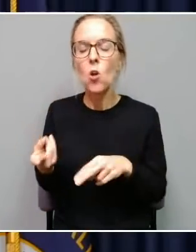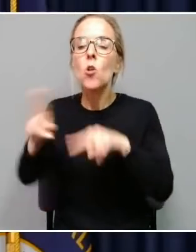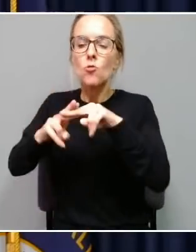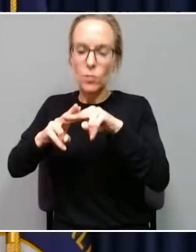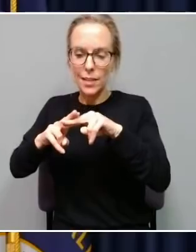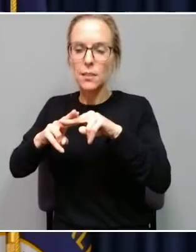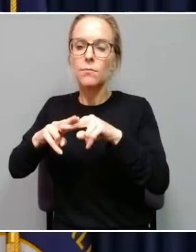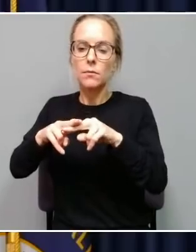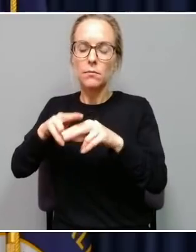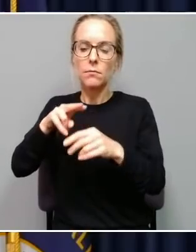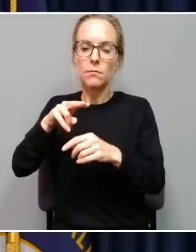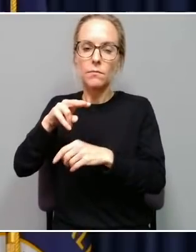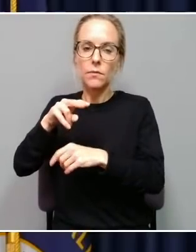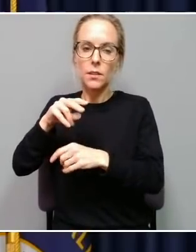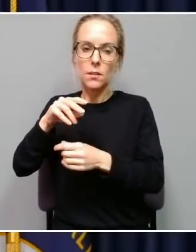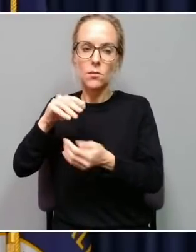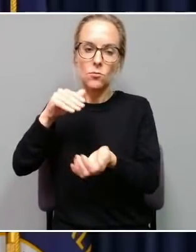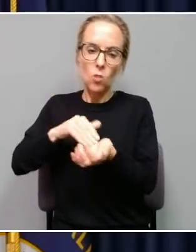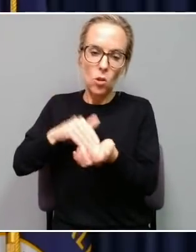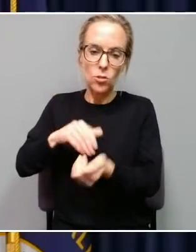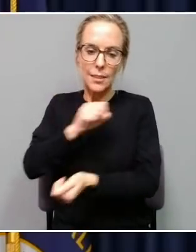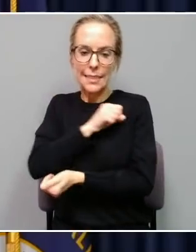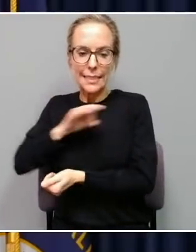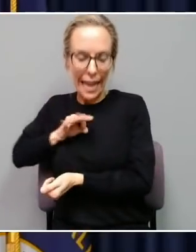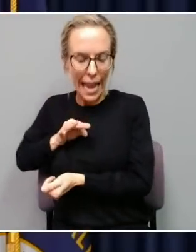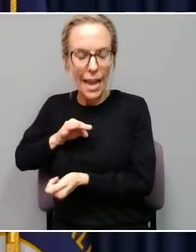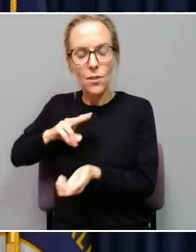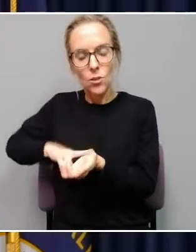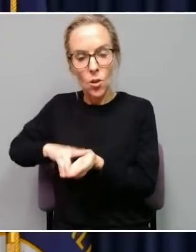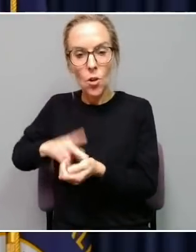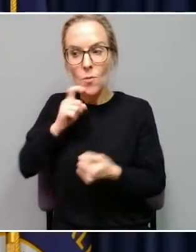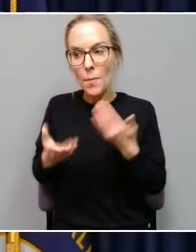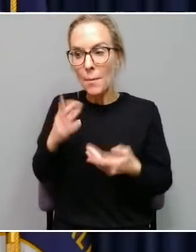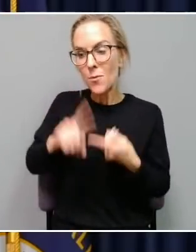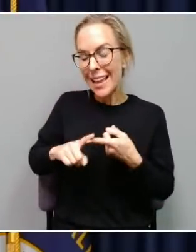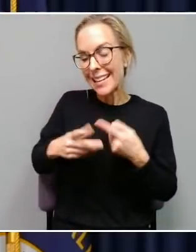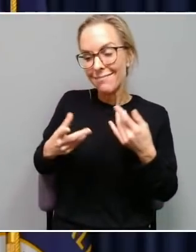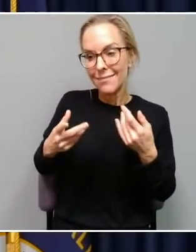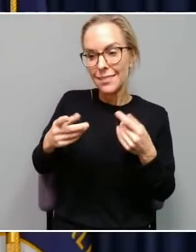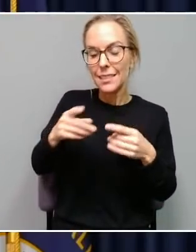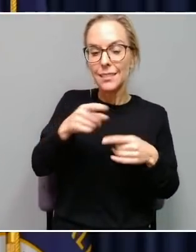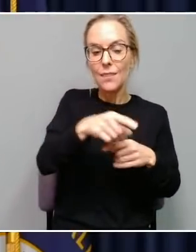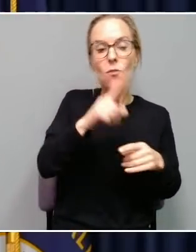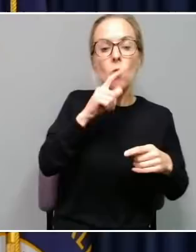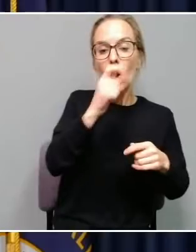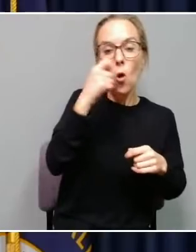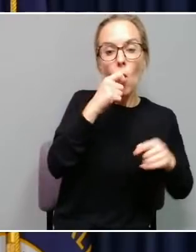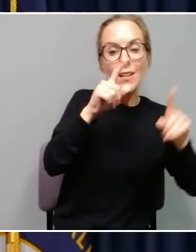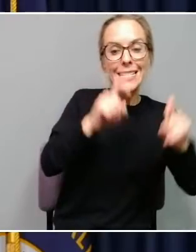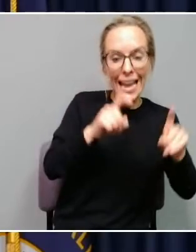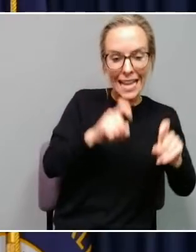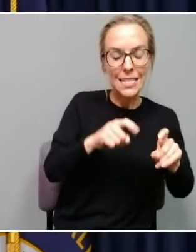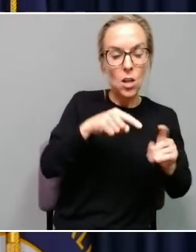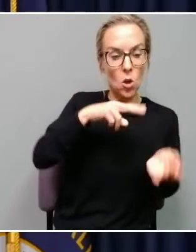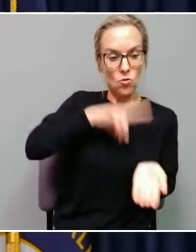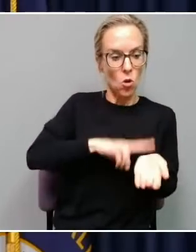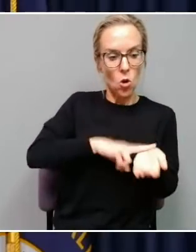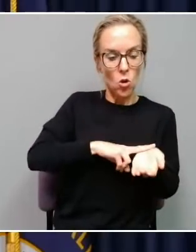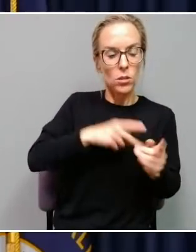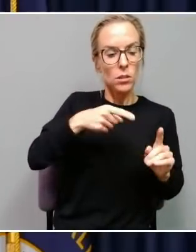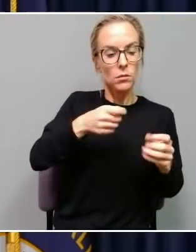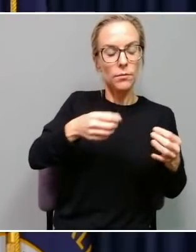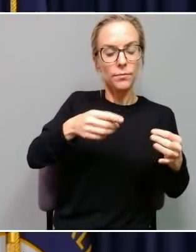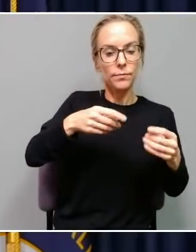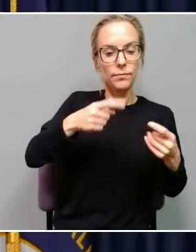clinicians. If we can add some nursing students to testing and maybe some other things that go on in the hospital, we free up the